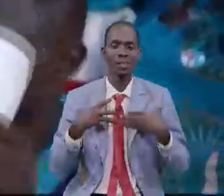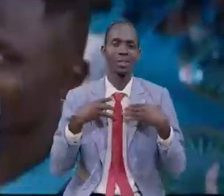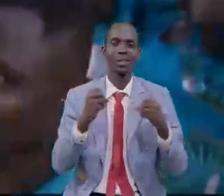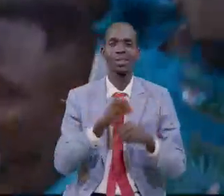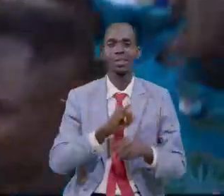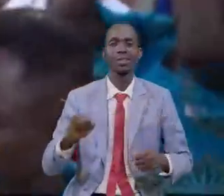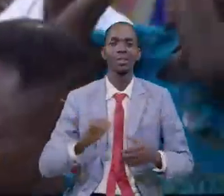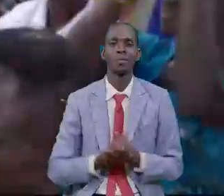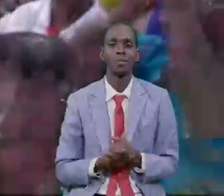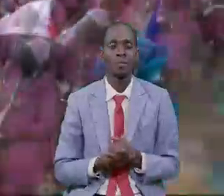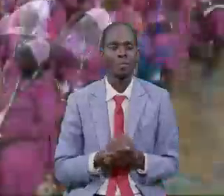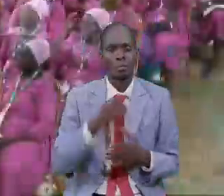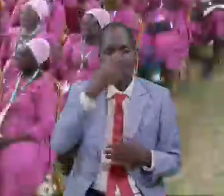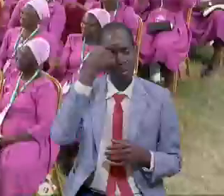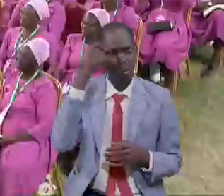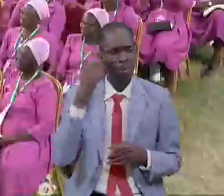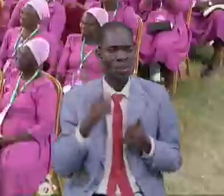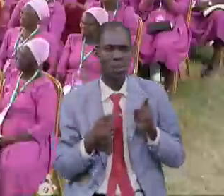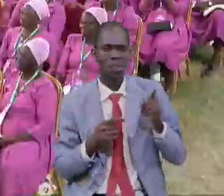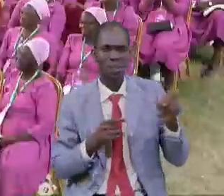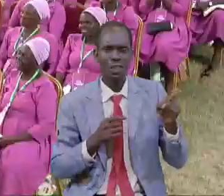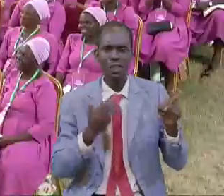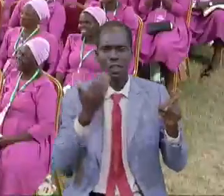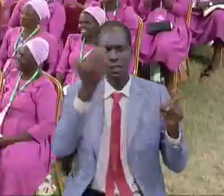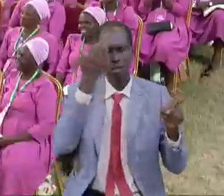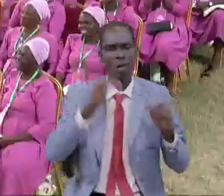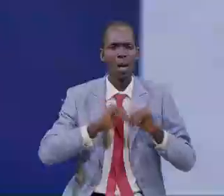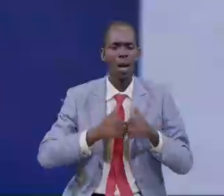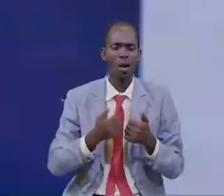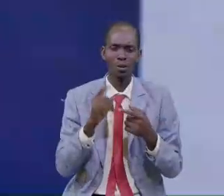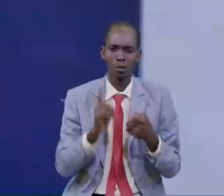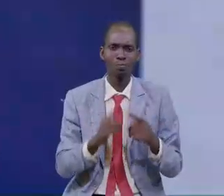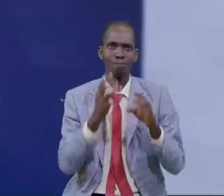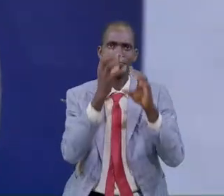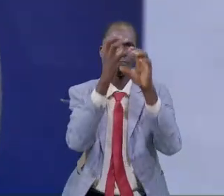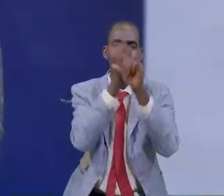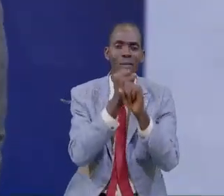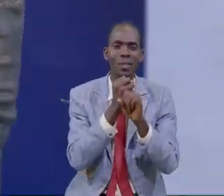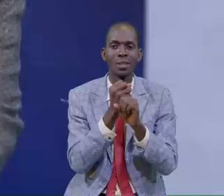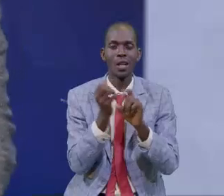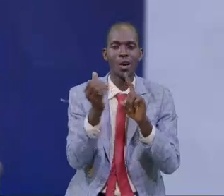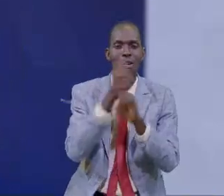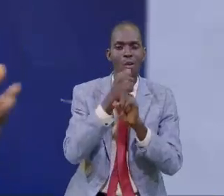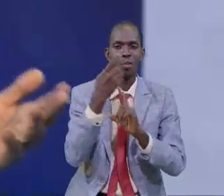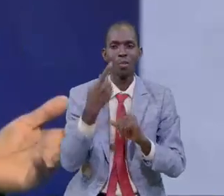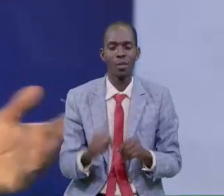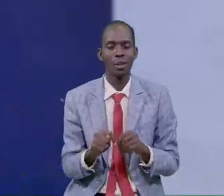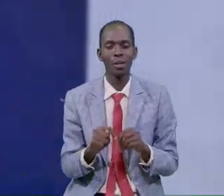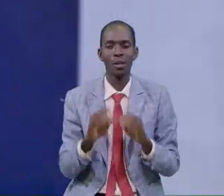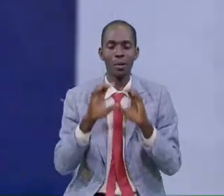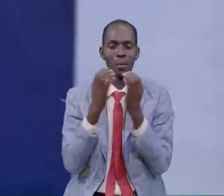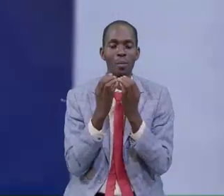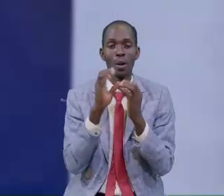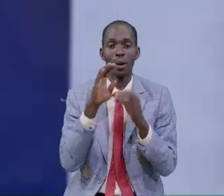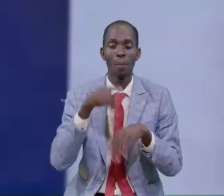Because he knew how to catch the ball. He applied that to how to catch